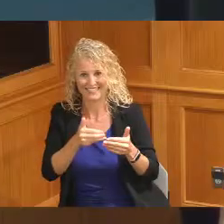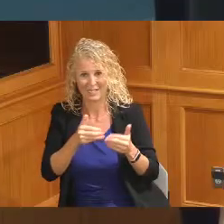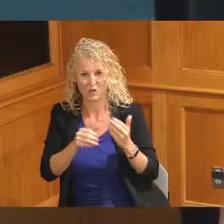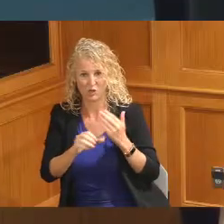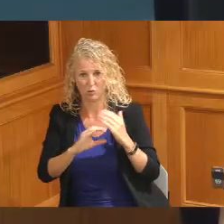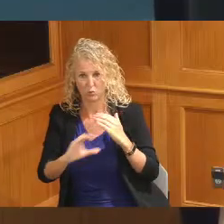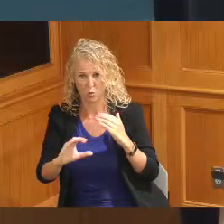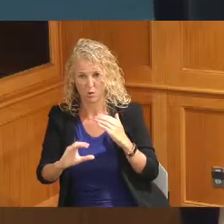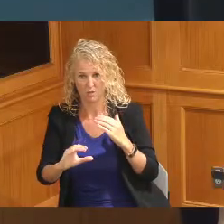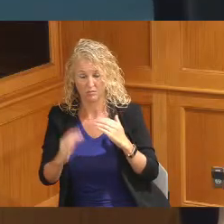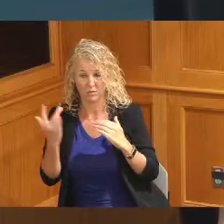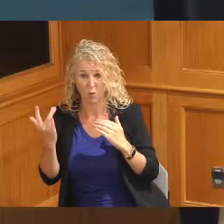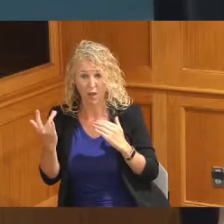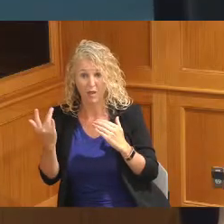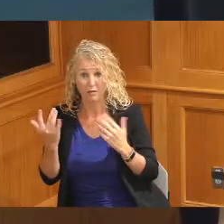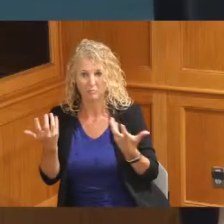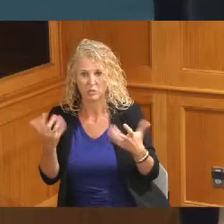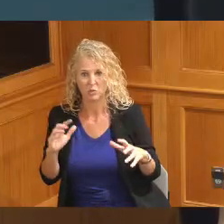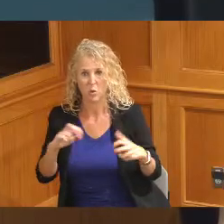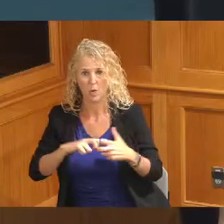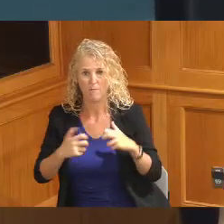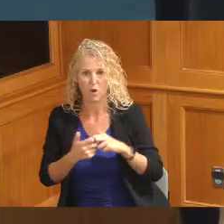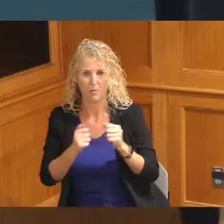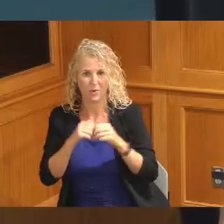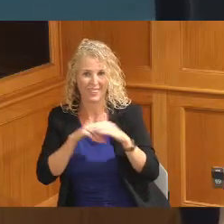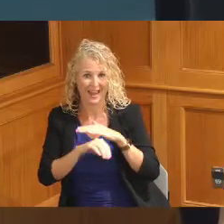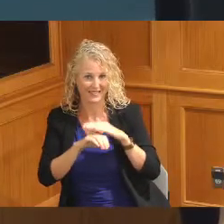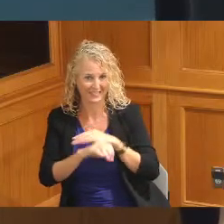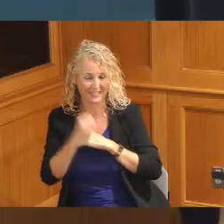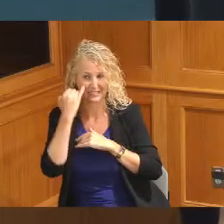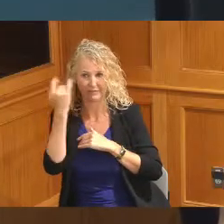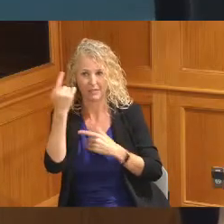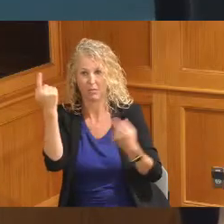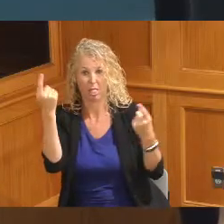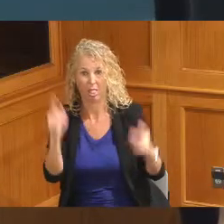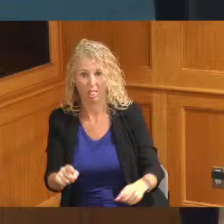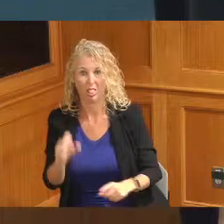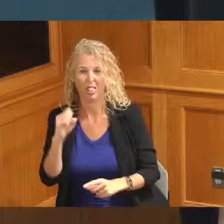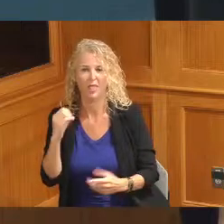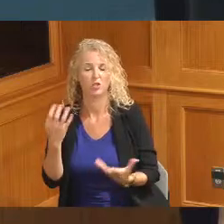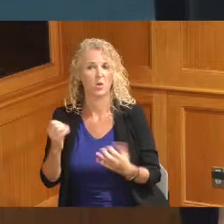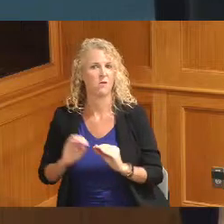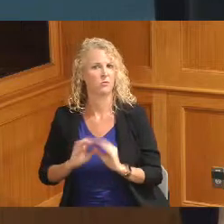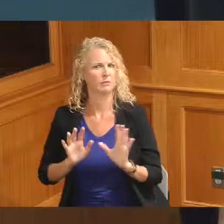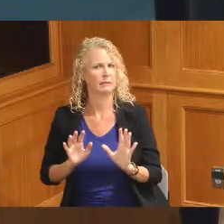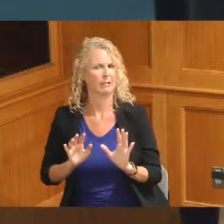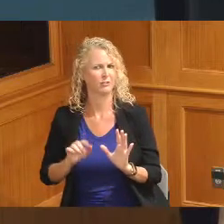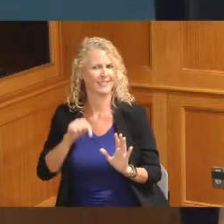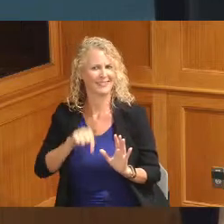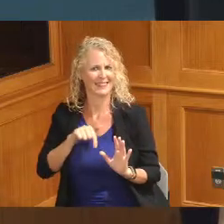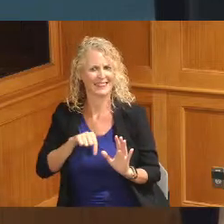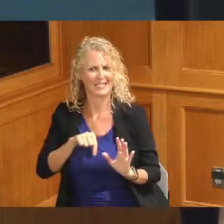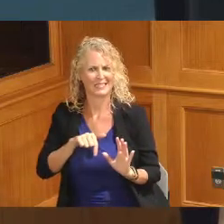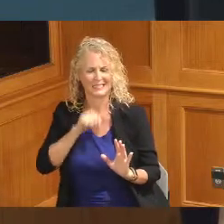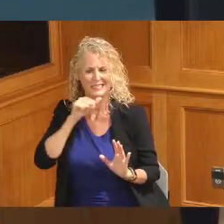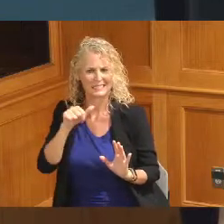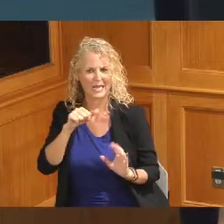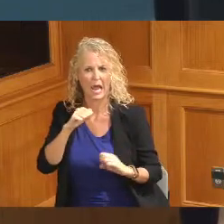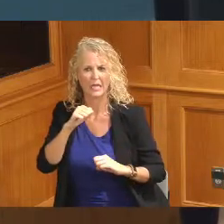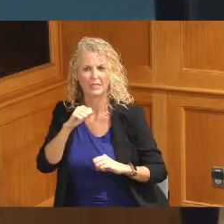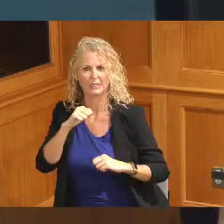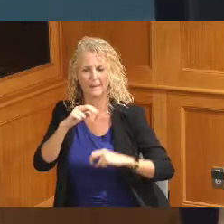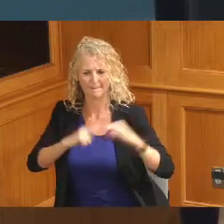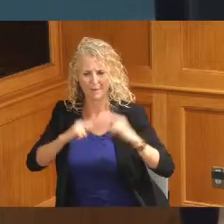sewers so that there's no issue with access if something goes wrong. So I just want to be very clear that this is not a structure